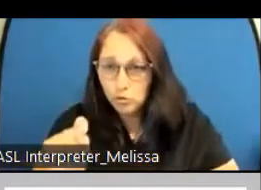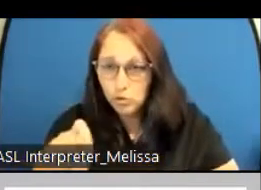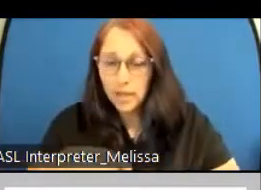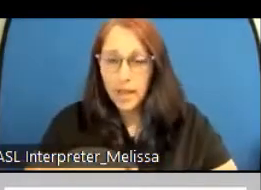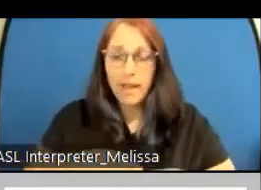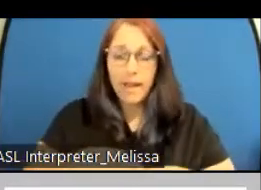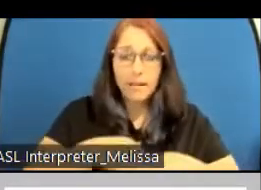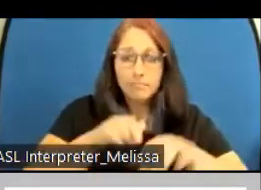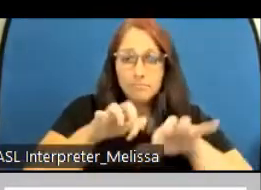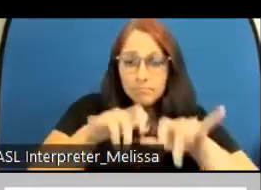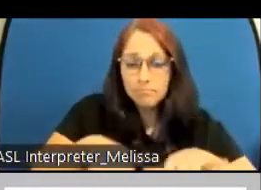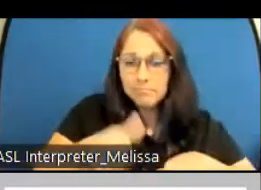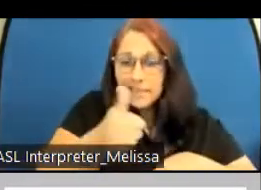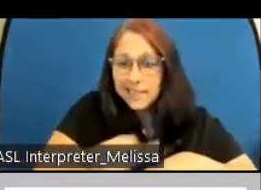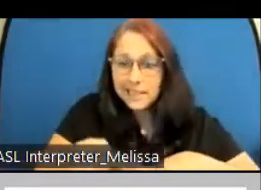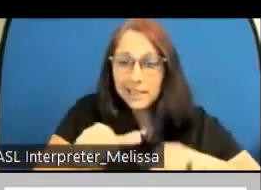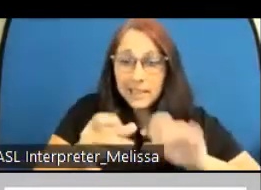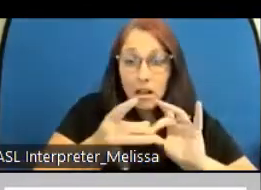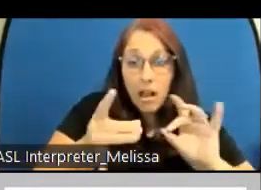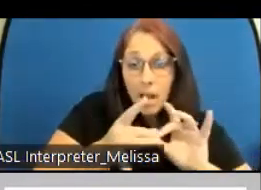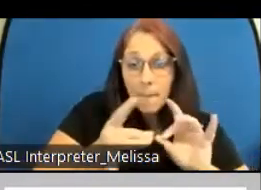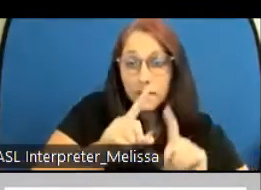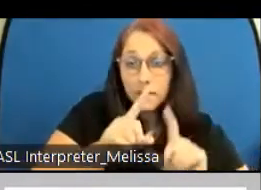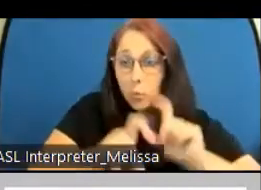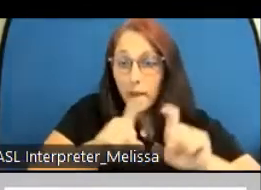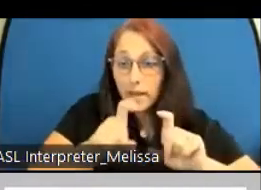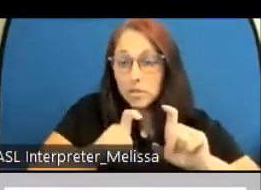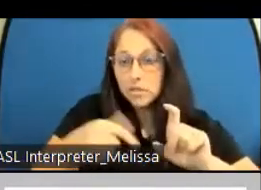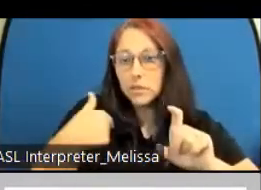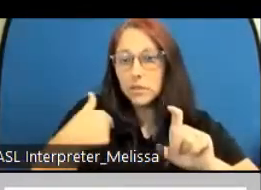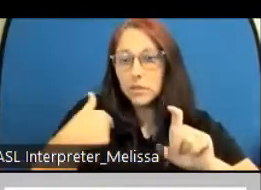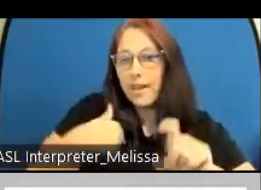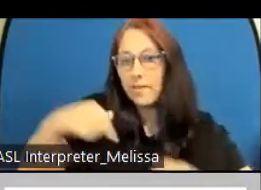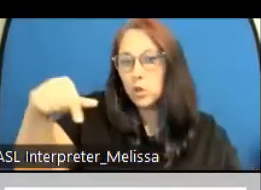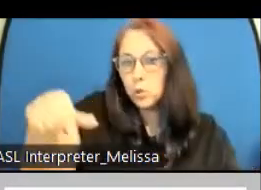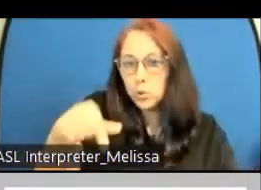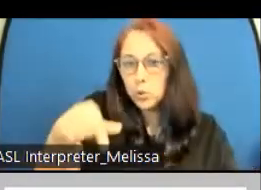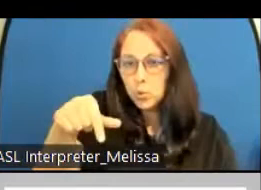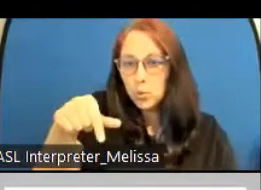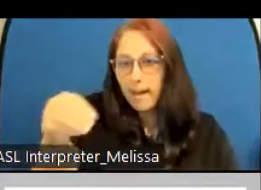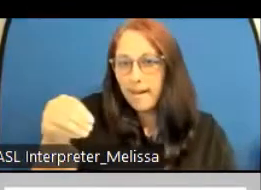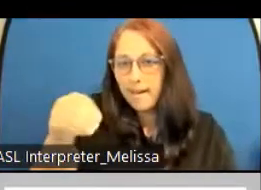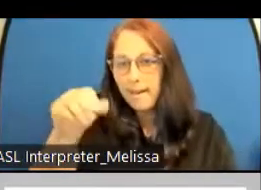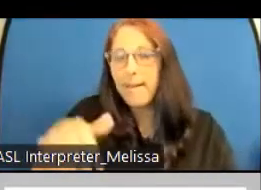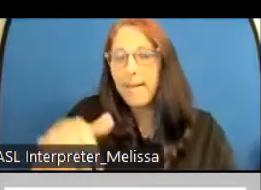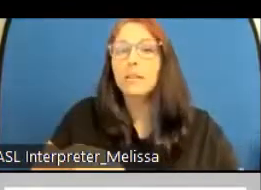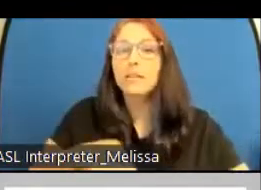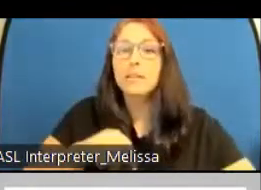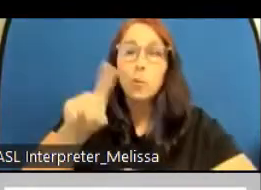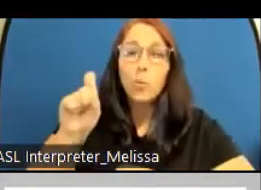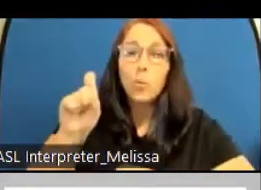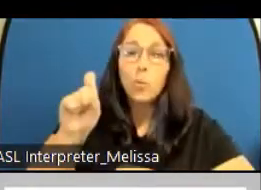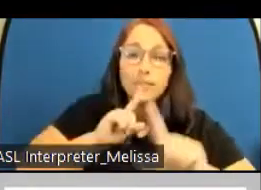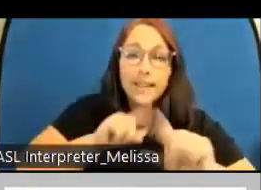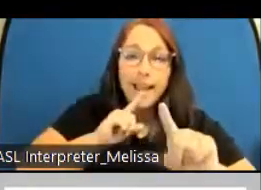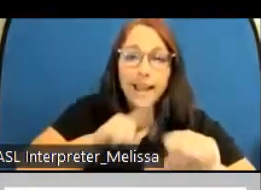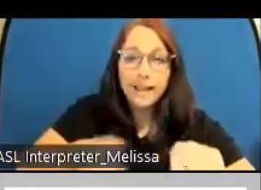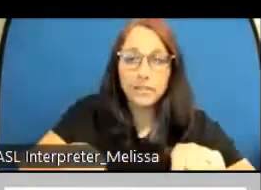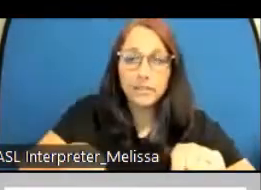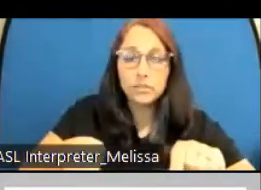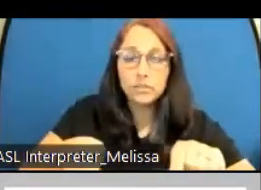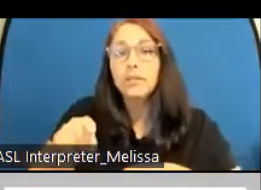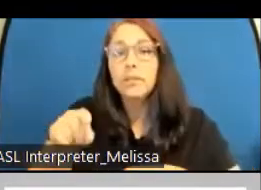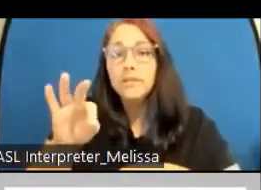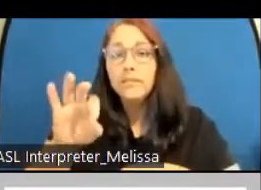questions anytime in the Q&A feature in the Zoom dashboard. Or you may email a question or comment to